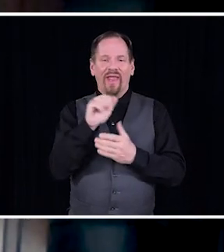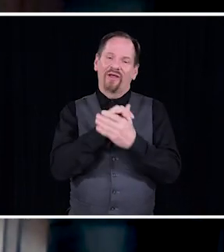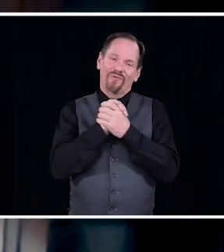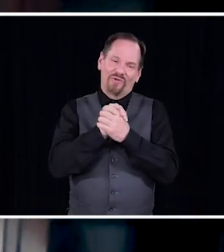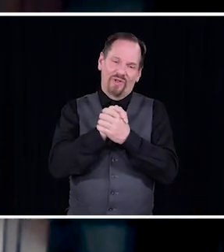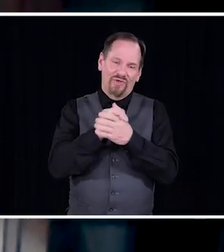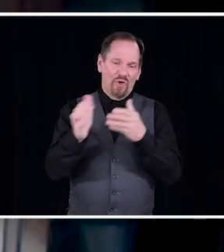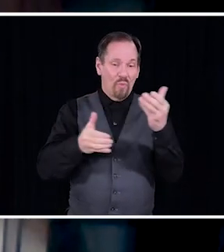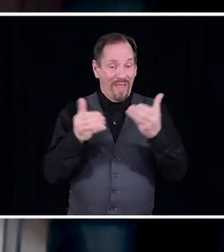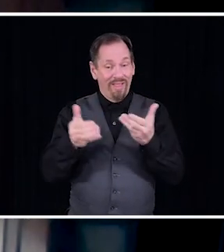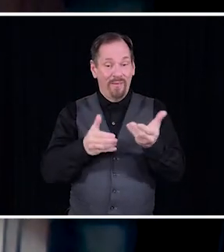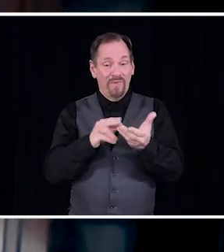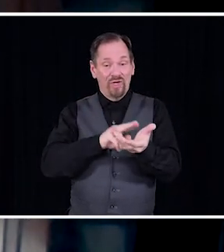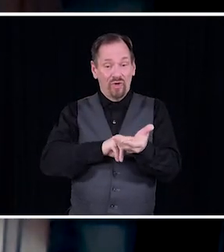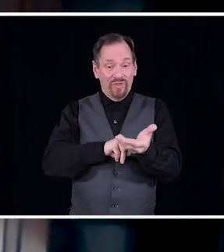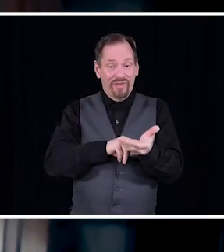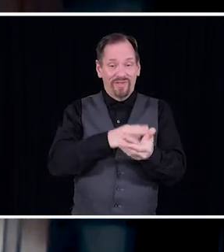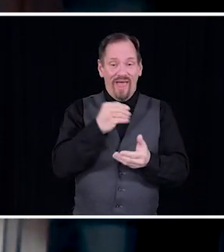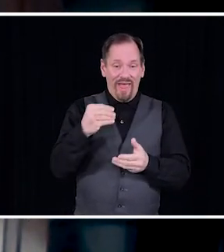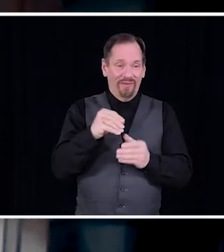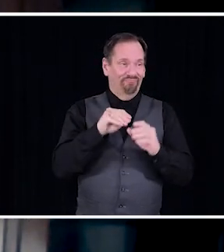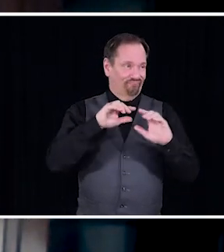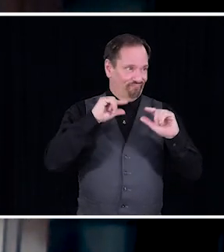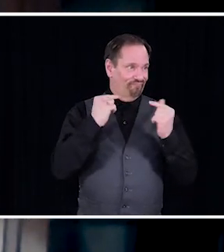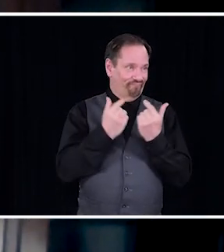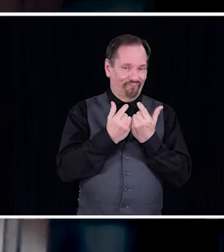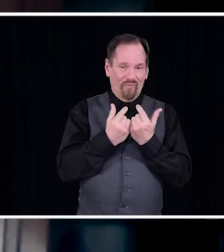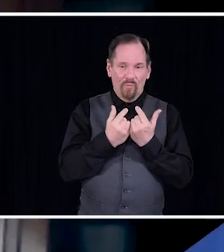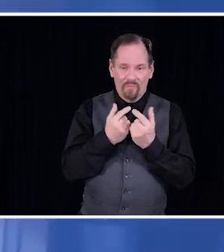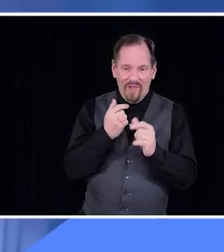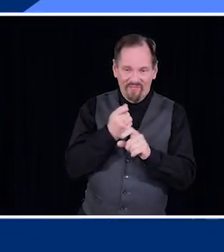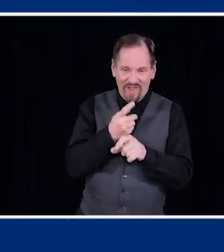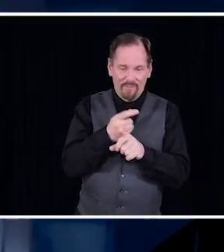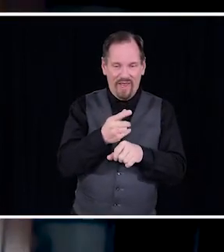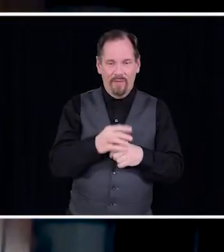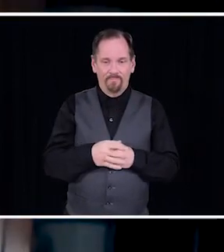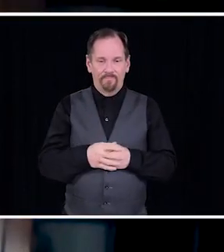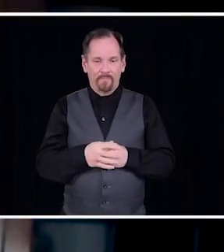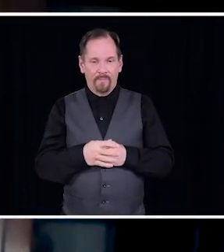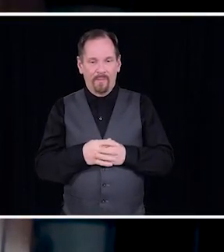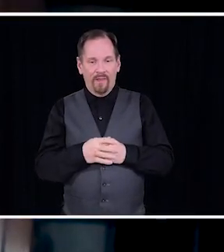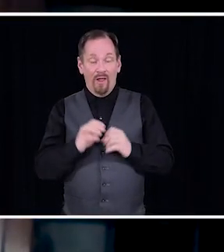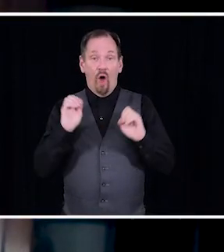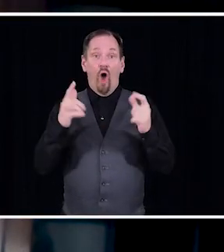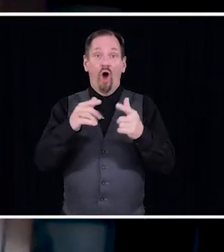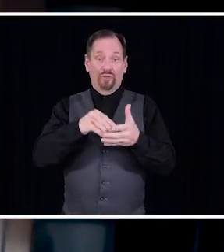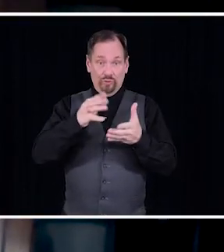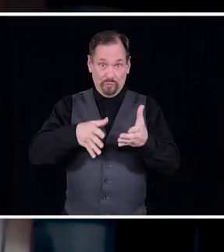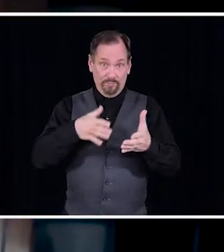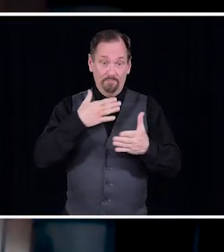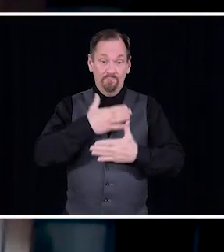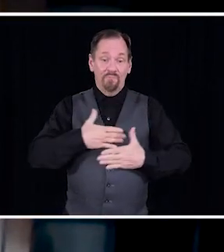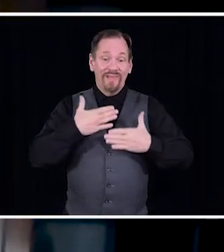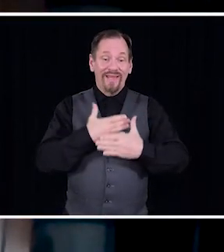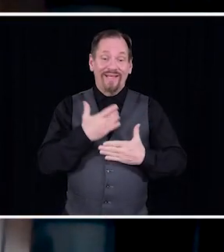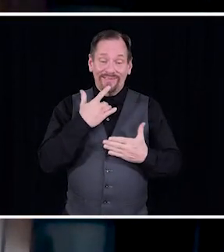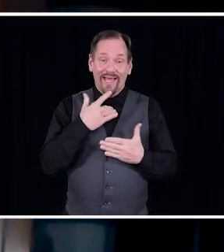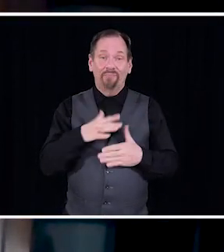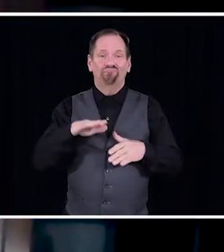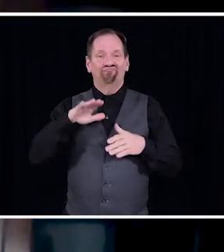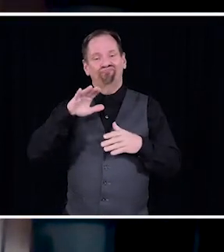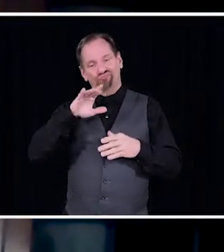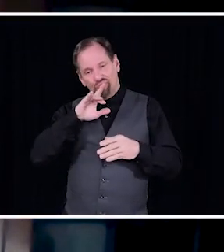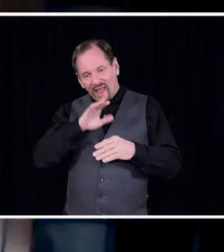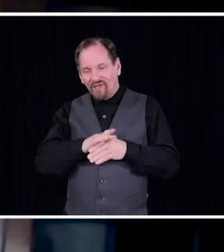Congratulations and welcome, fellow nurses and alumni. Will all students please join me in saying the